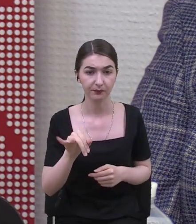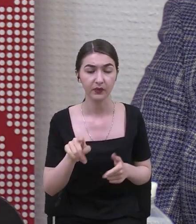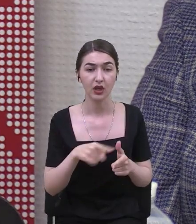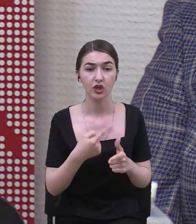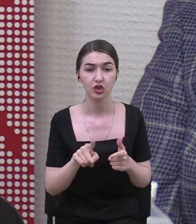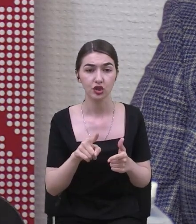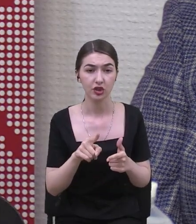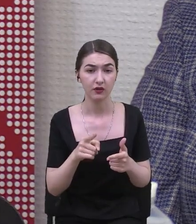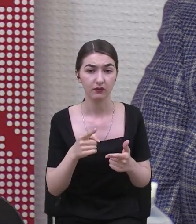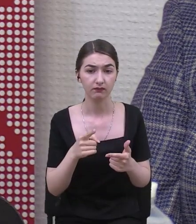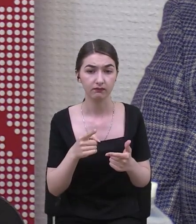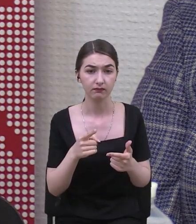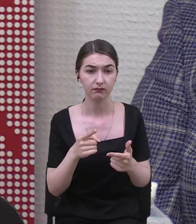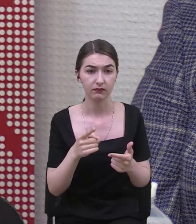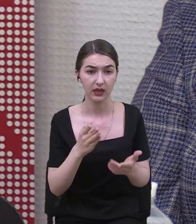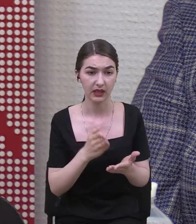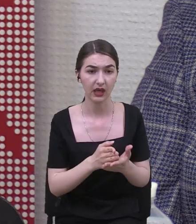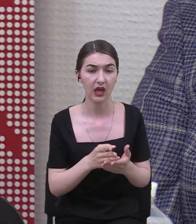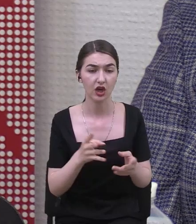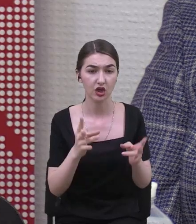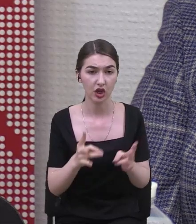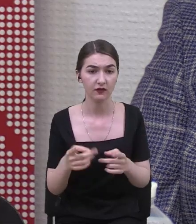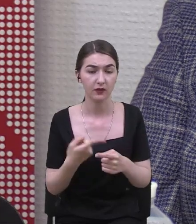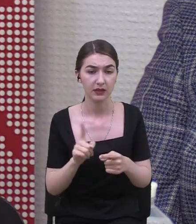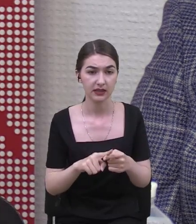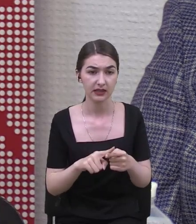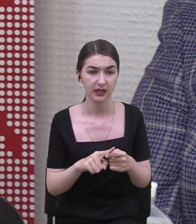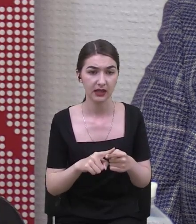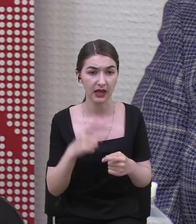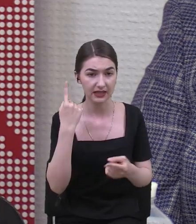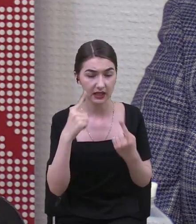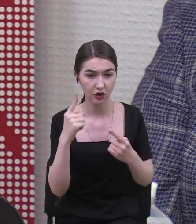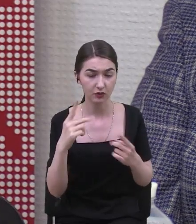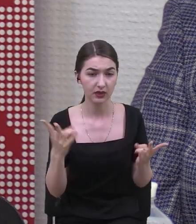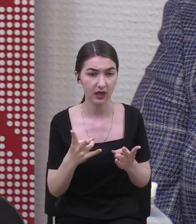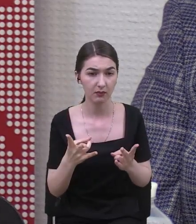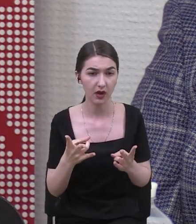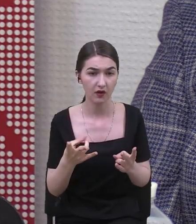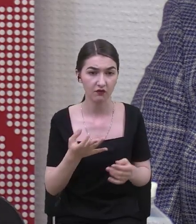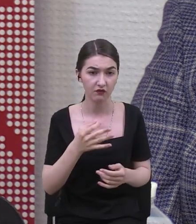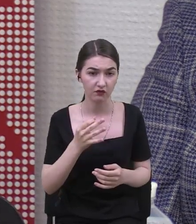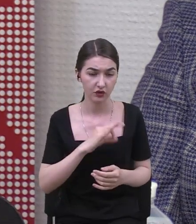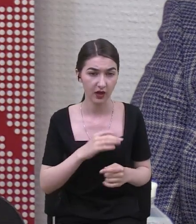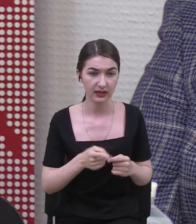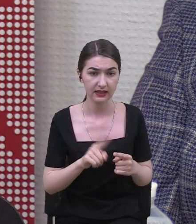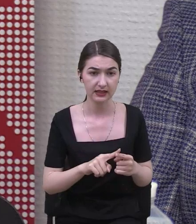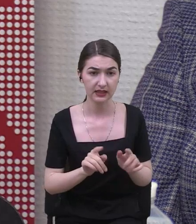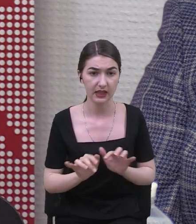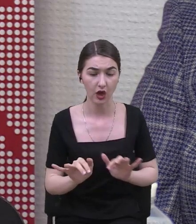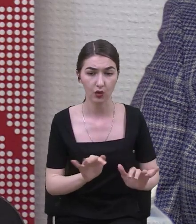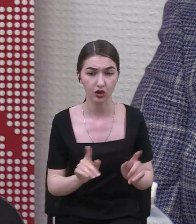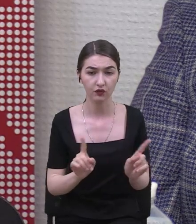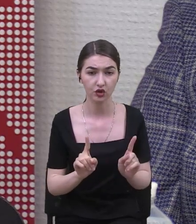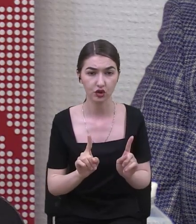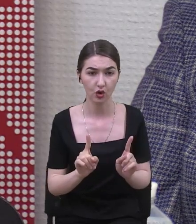that we ourselves can do in order to decrease stigma that's not necessarily leading to changing a whole program.